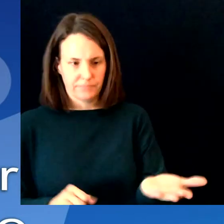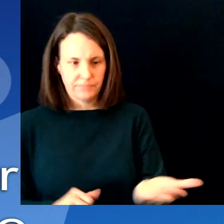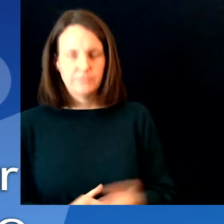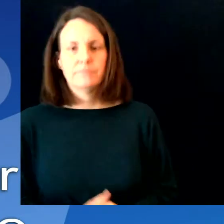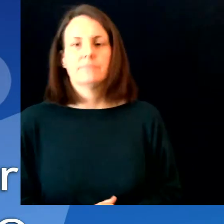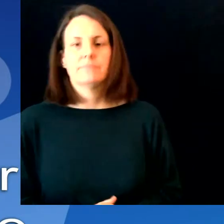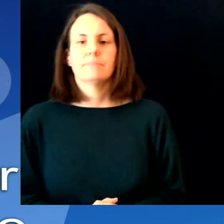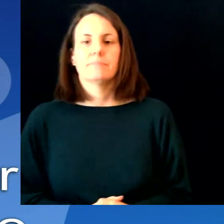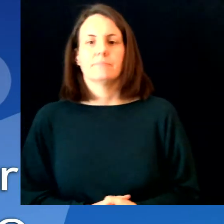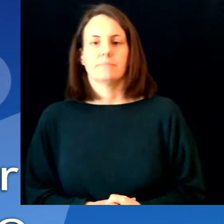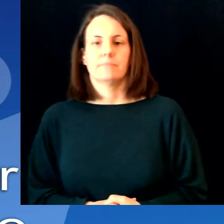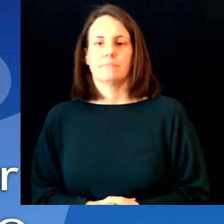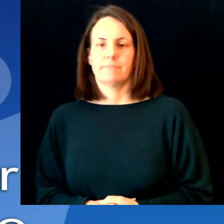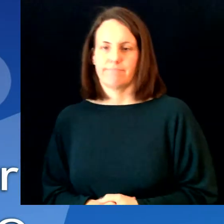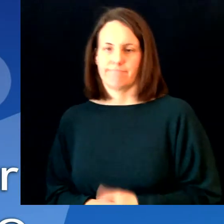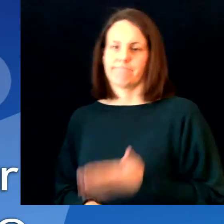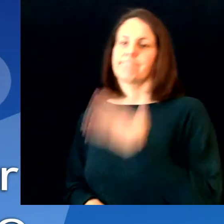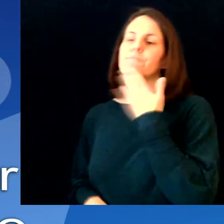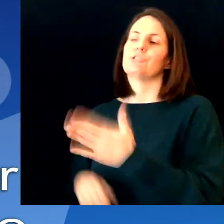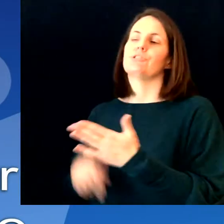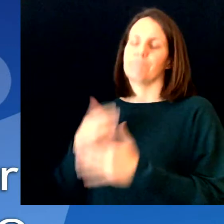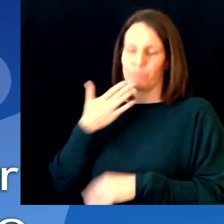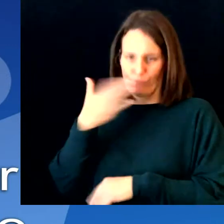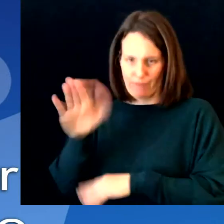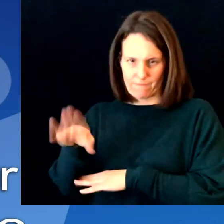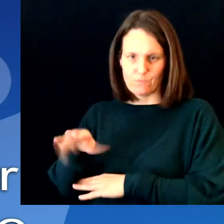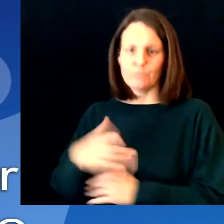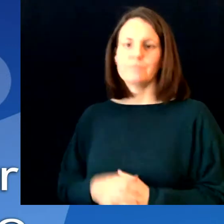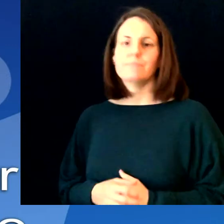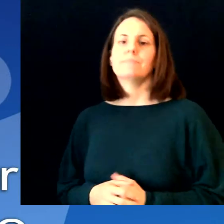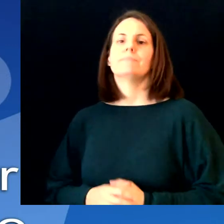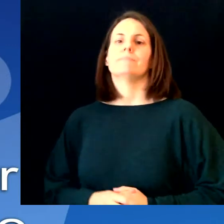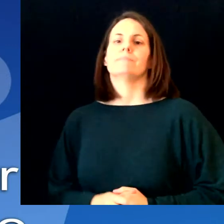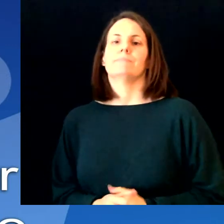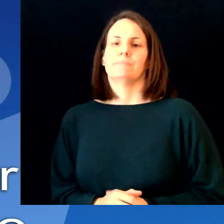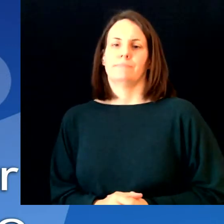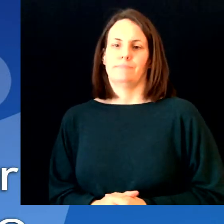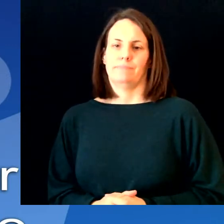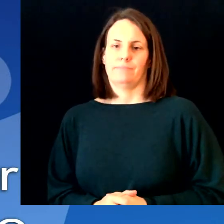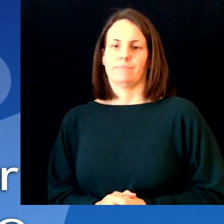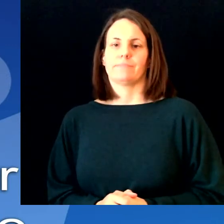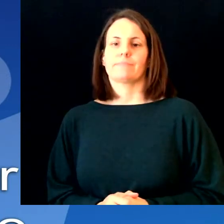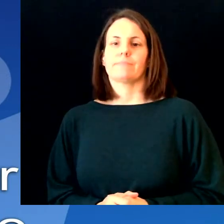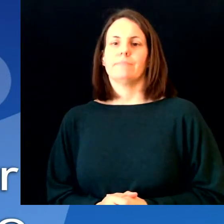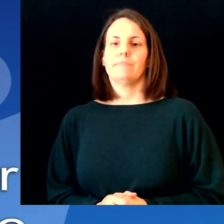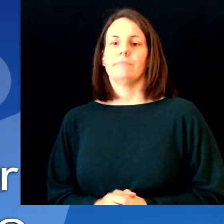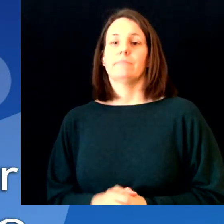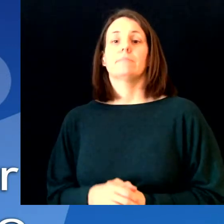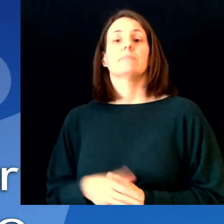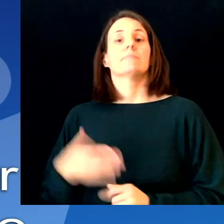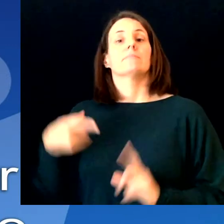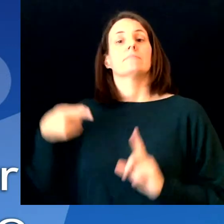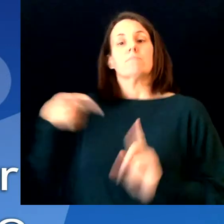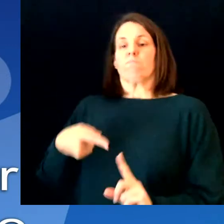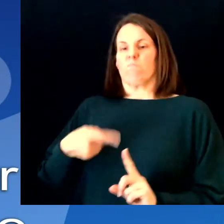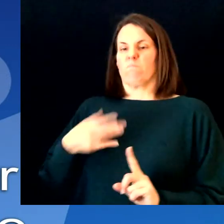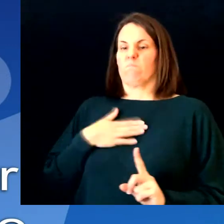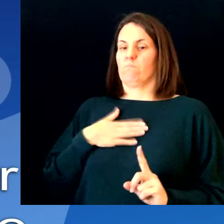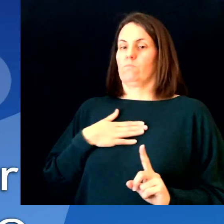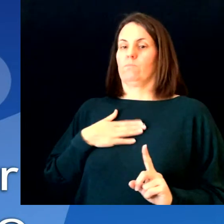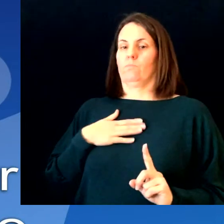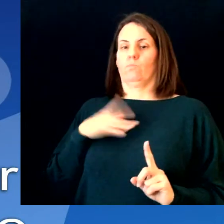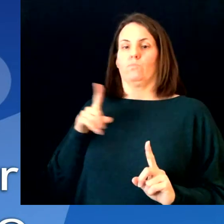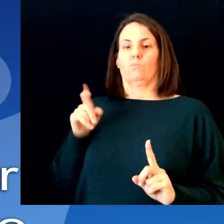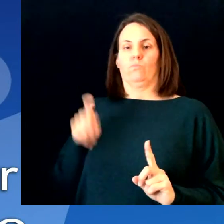Good afternoon, everybody. Thanks for taking these calls. My question has to do with self-reporting at-home COVID